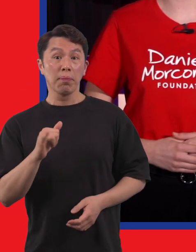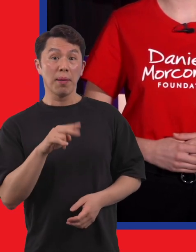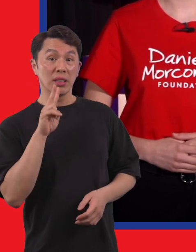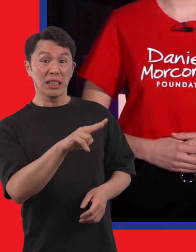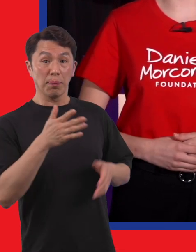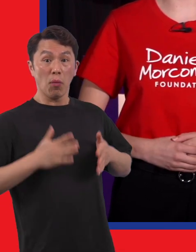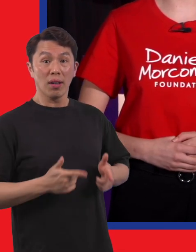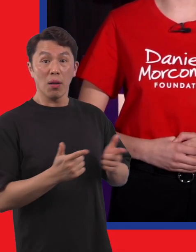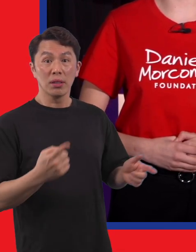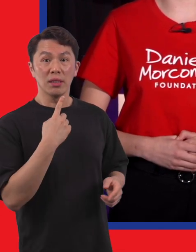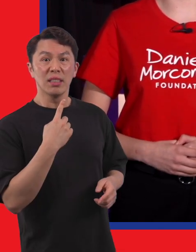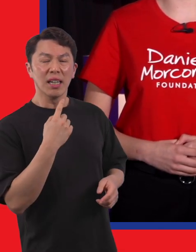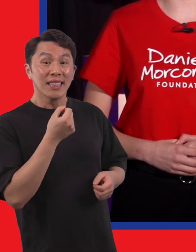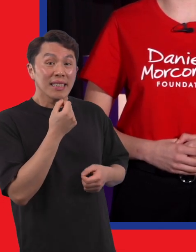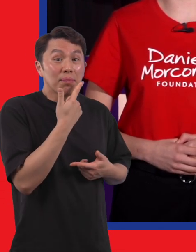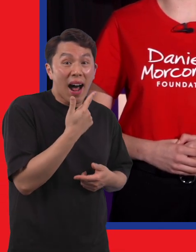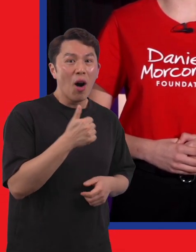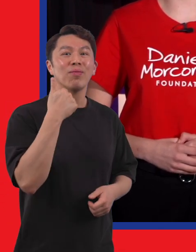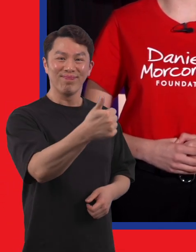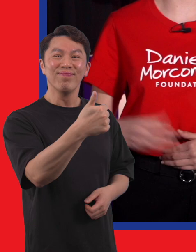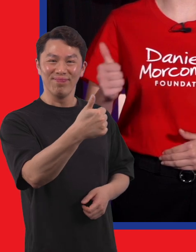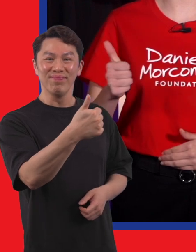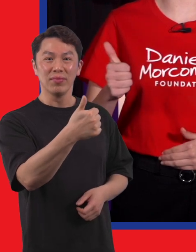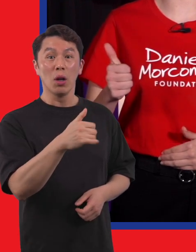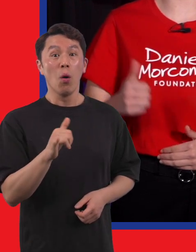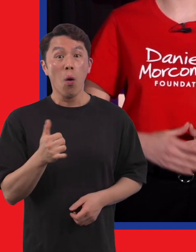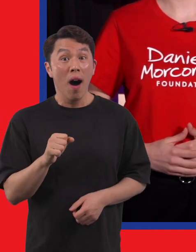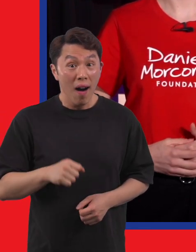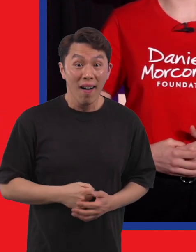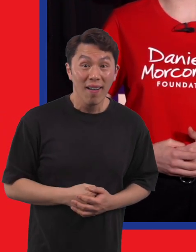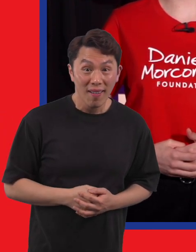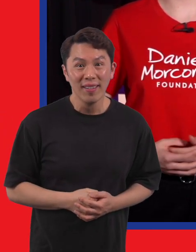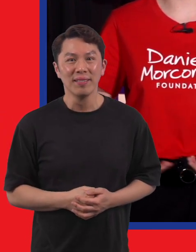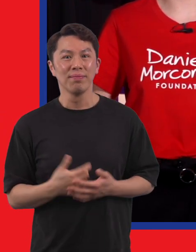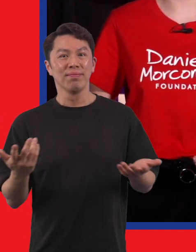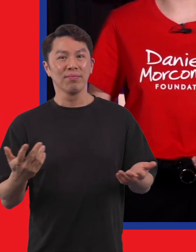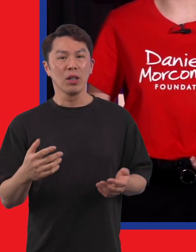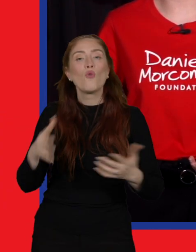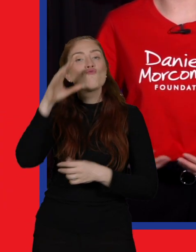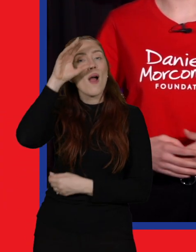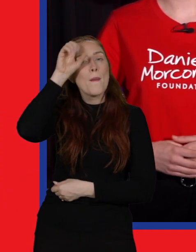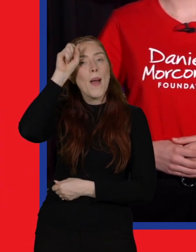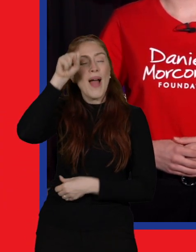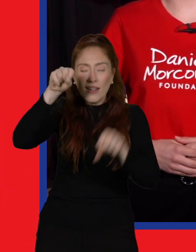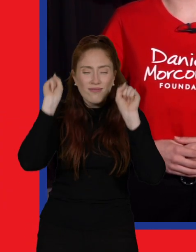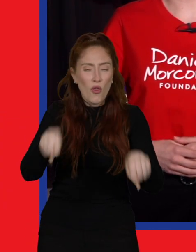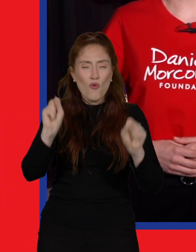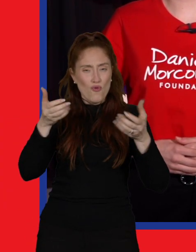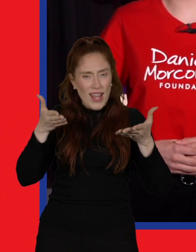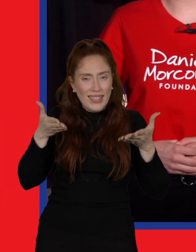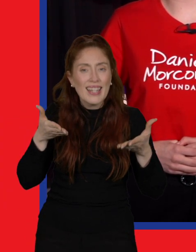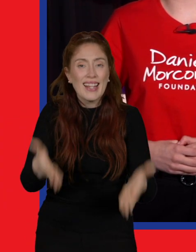to. You might also see body language or cues like smiling, thumbs up, nodding, and leaning in towards you.